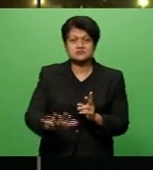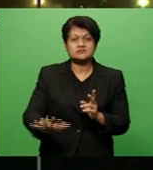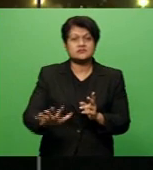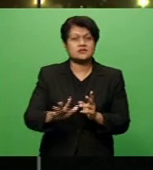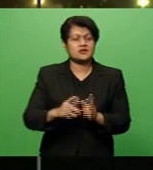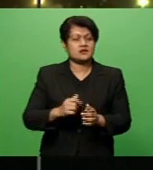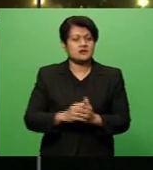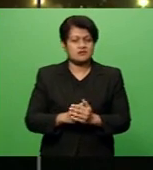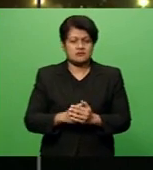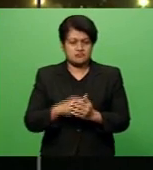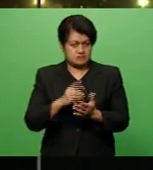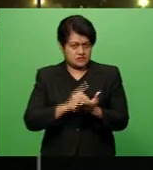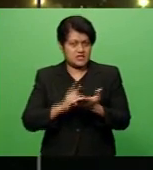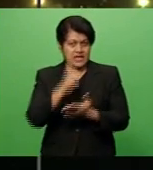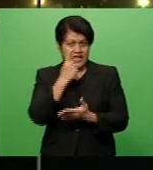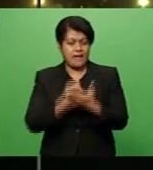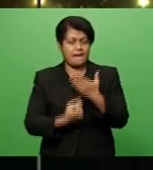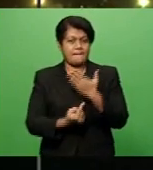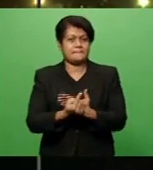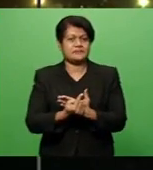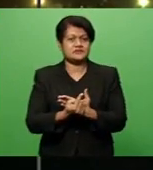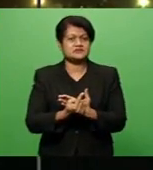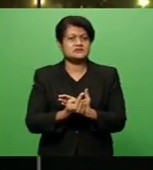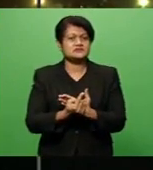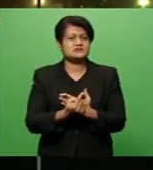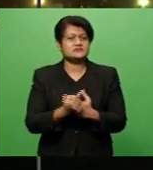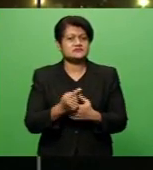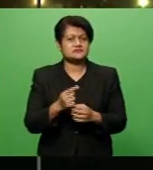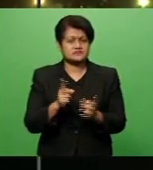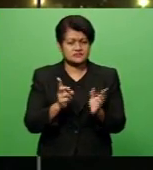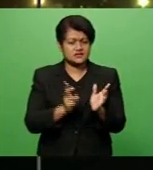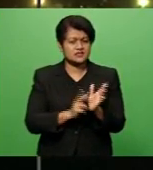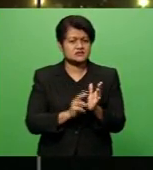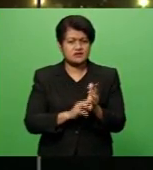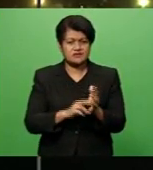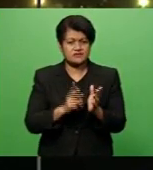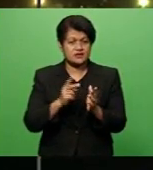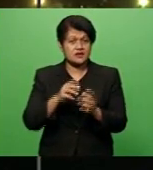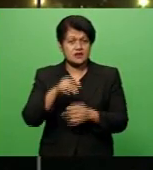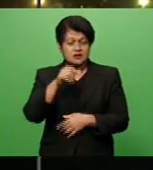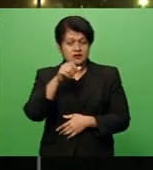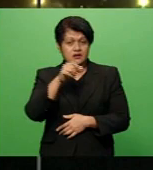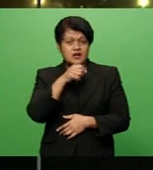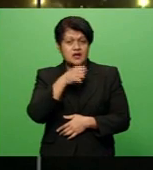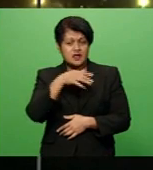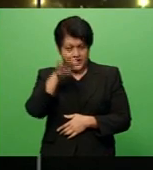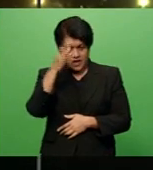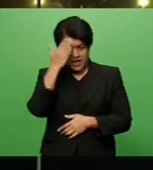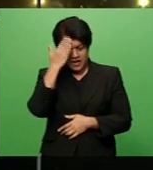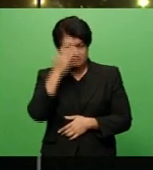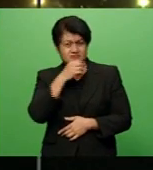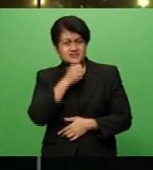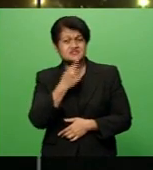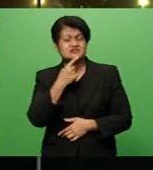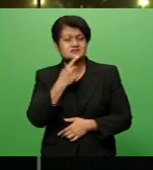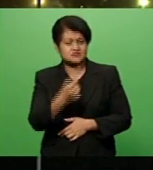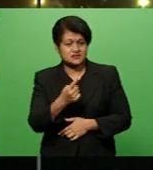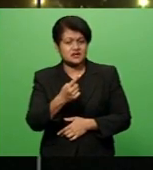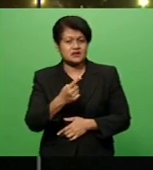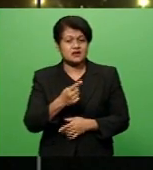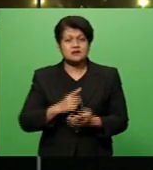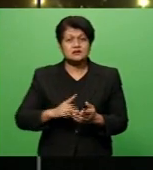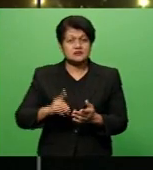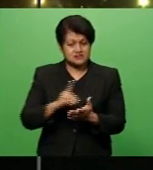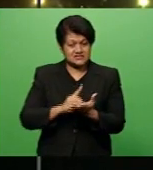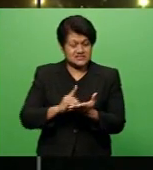Turangani Koro of Wailutua No. 1 village, Isoa Natambaleka, says the village has recorded a few cases of typhoid following disasters in